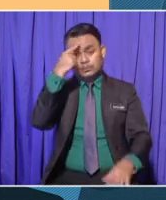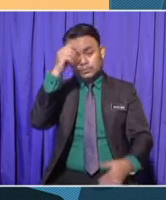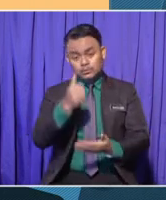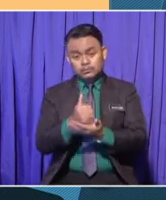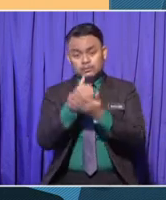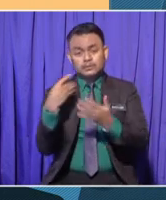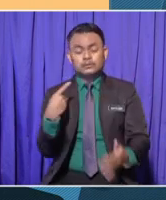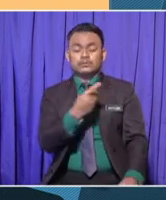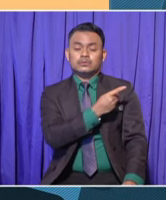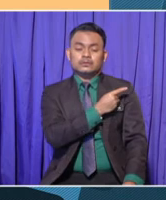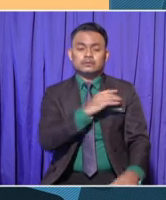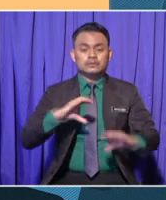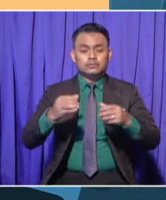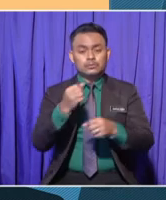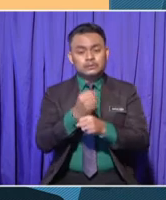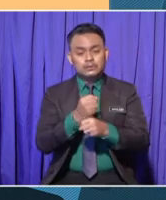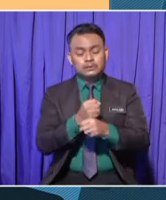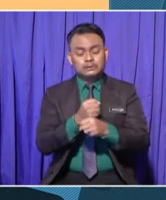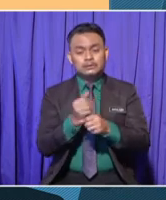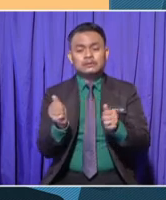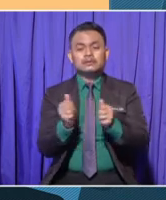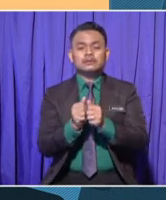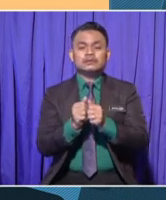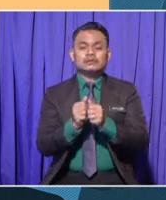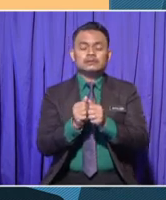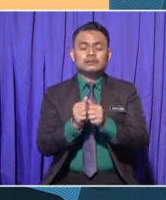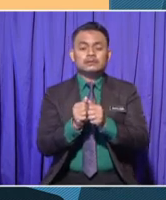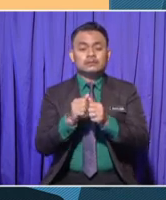perform tasks more easily.